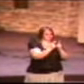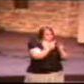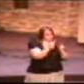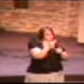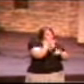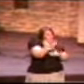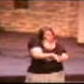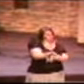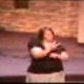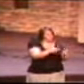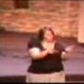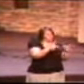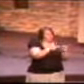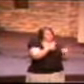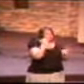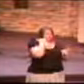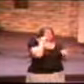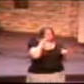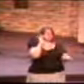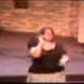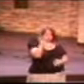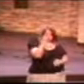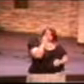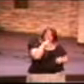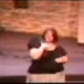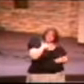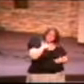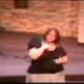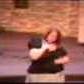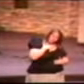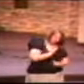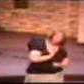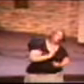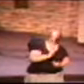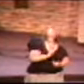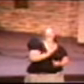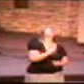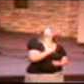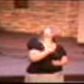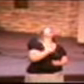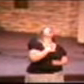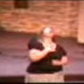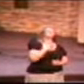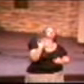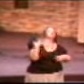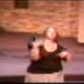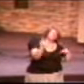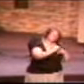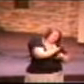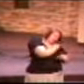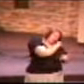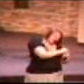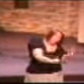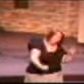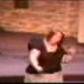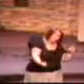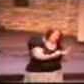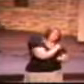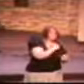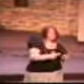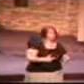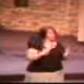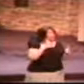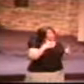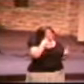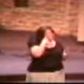to those of you in this room that are tired and weary and you feel beat up by life I